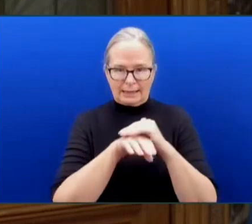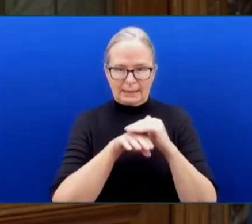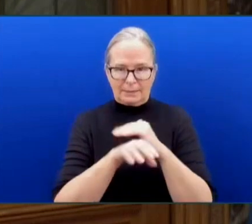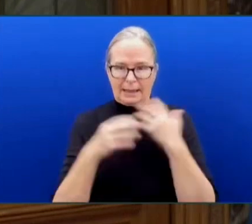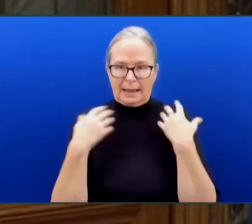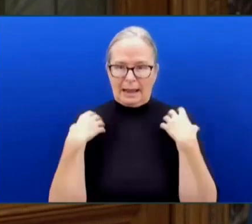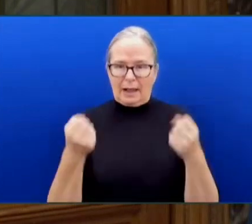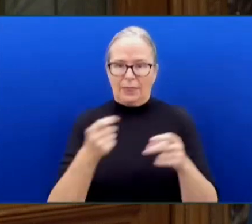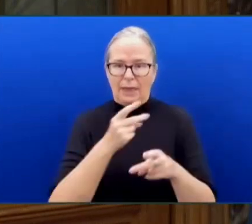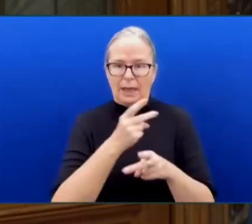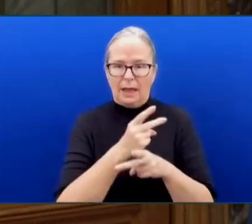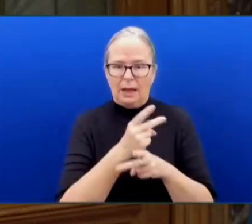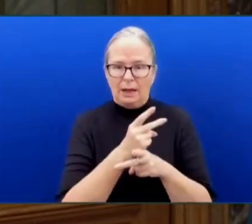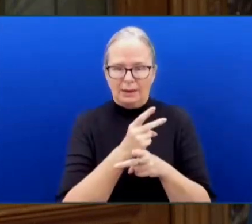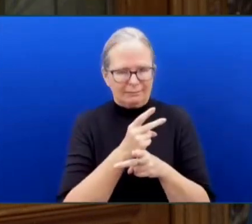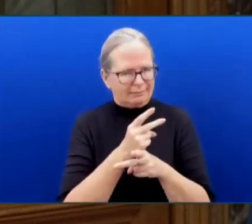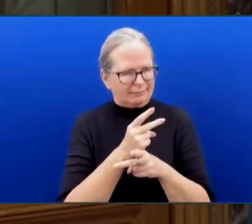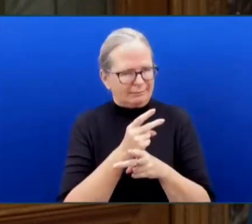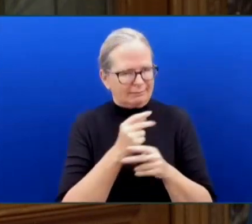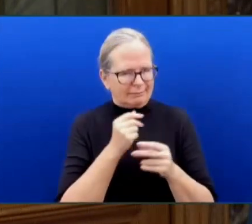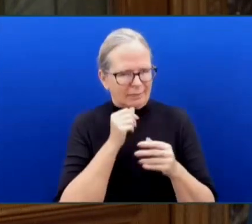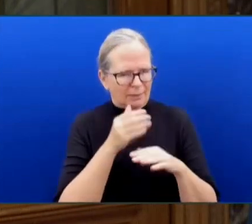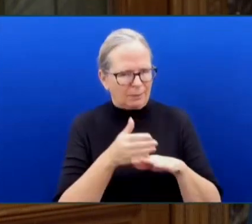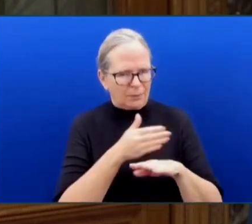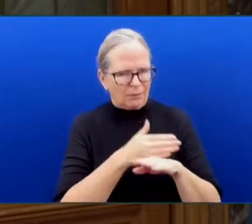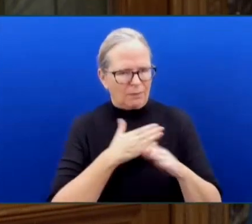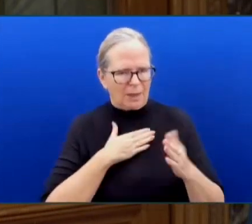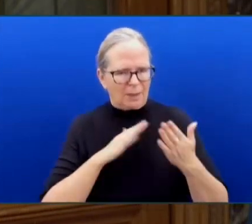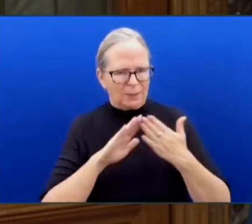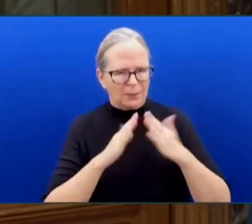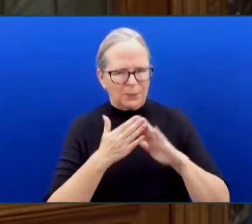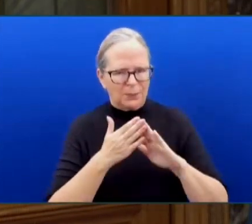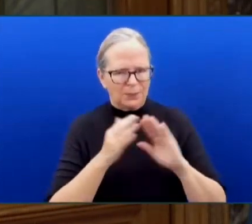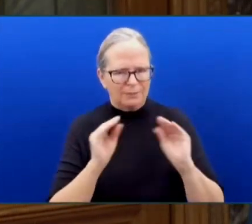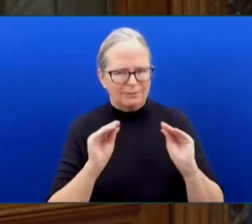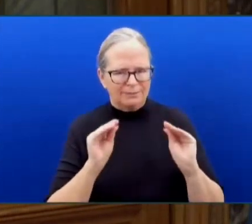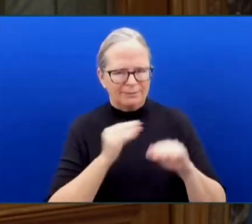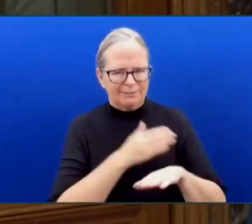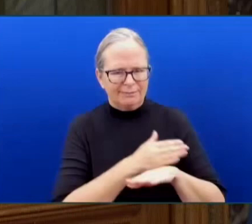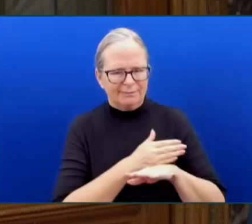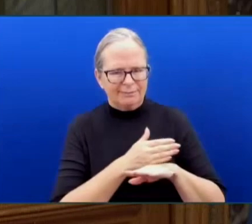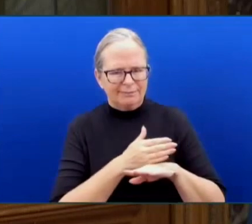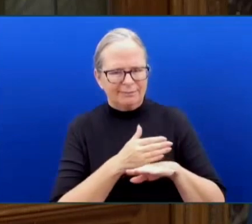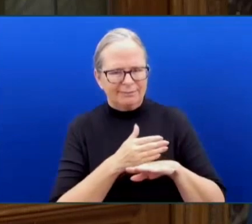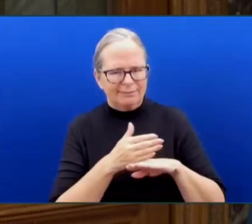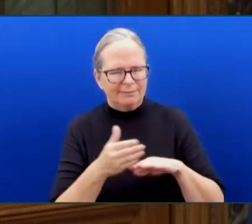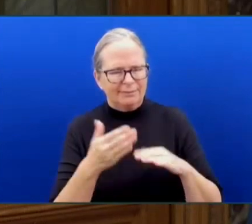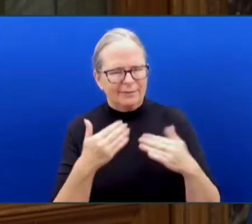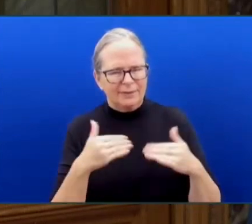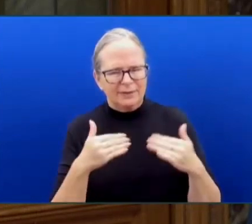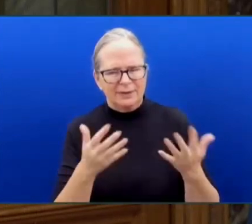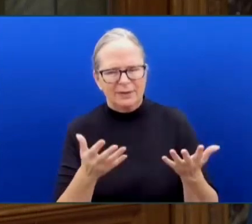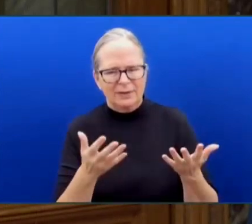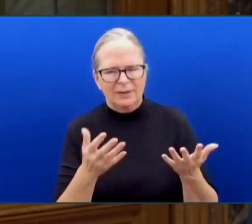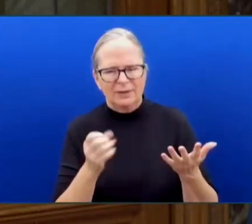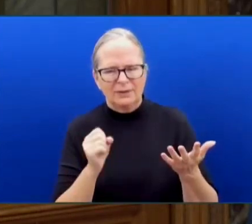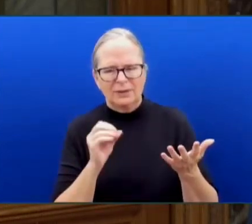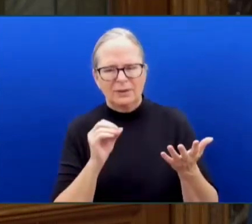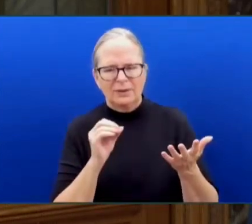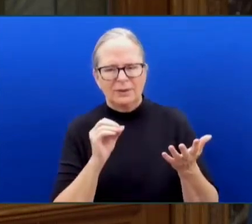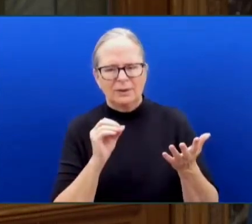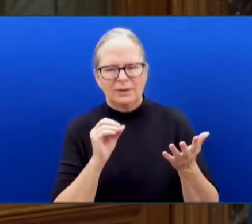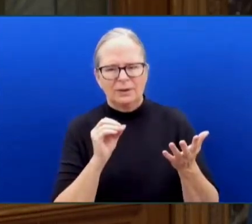in my communities, and from what I'm hearing from British Columbia and communities right across this province. This morning, the government caucus